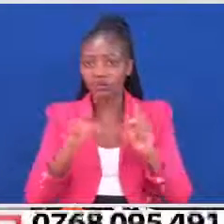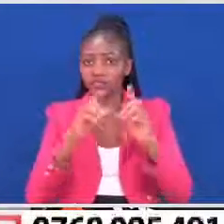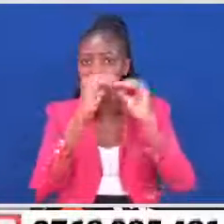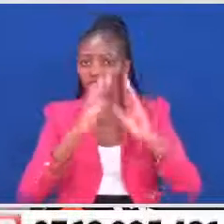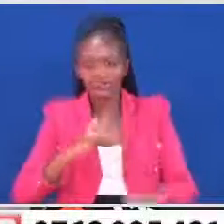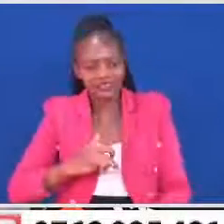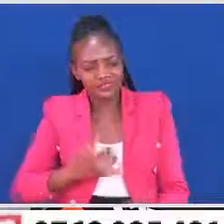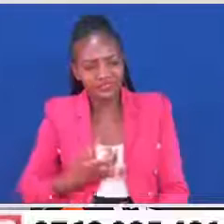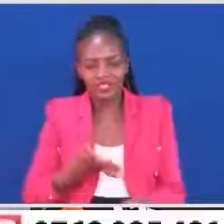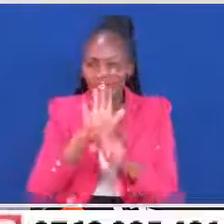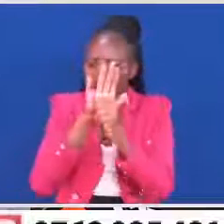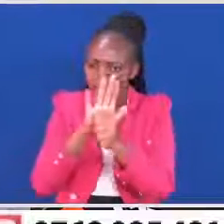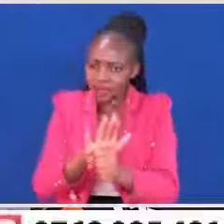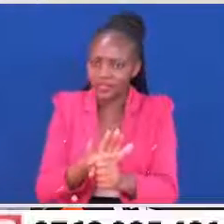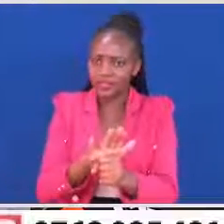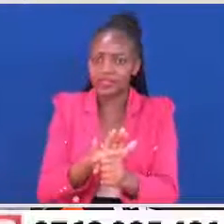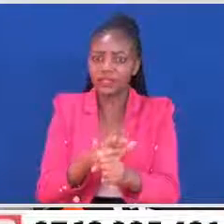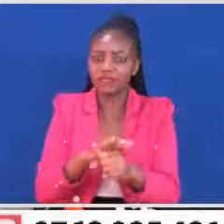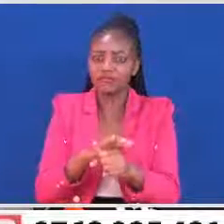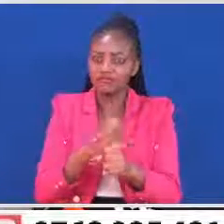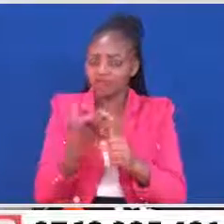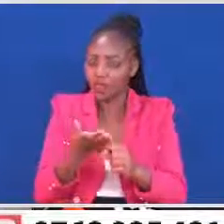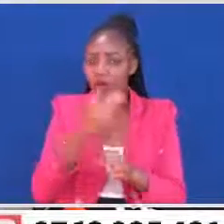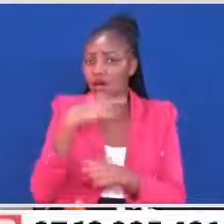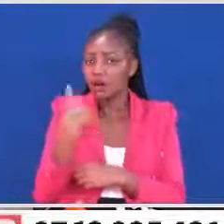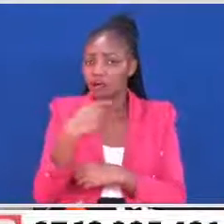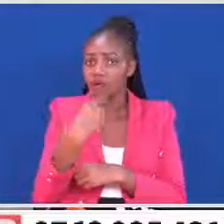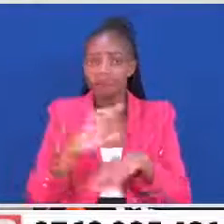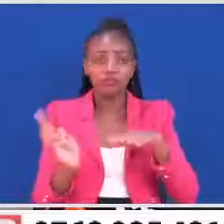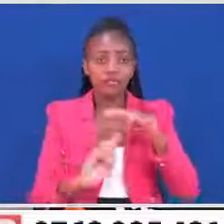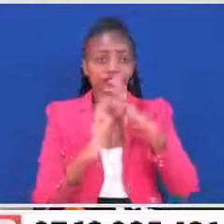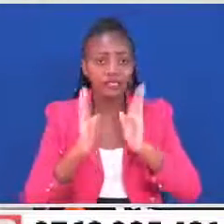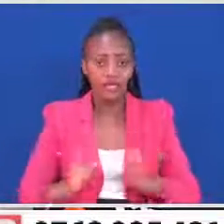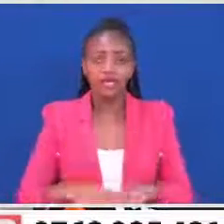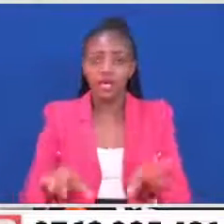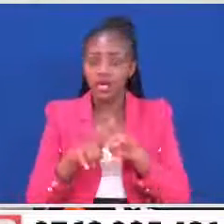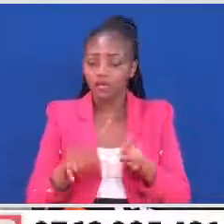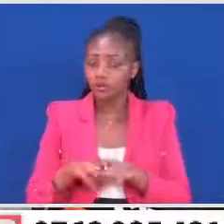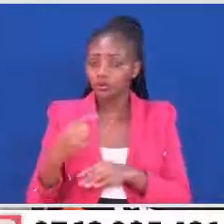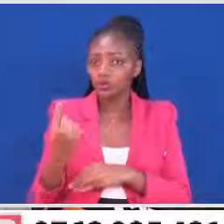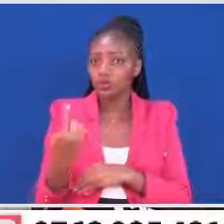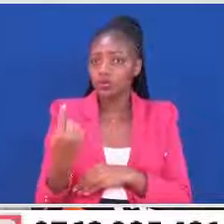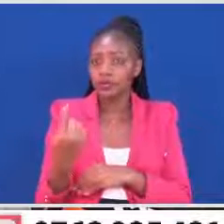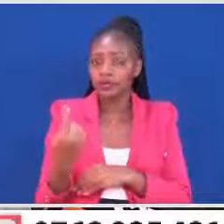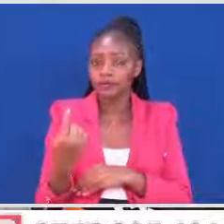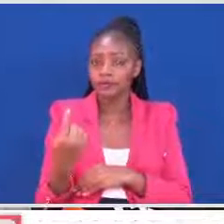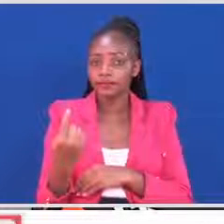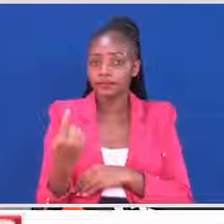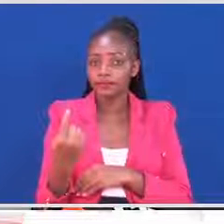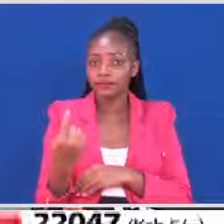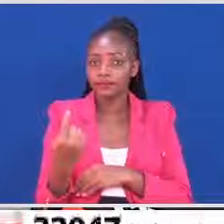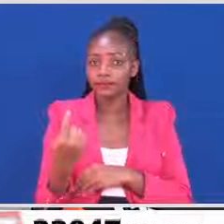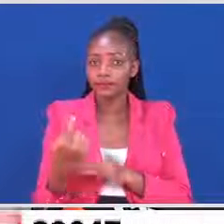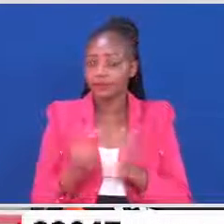feeling harassed and intimidated by the minister. Only an ambiguous public